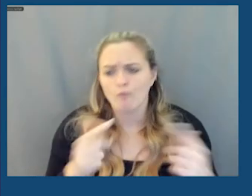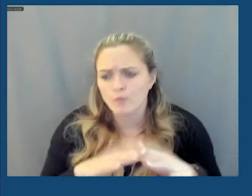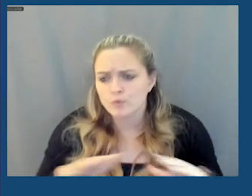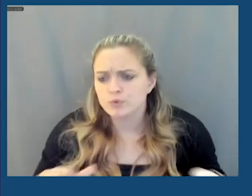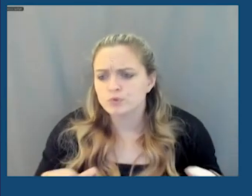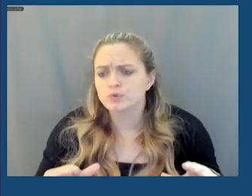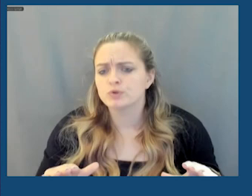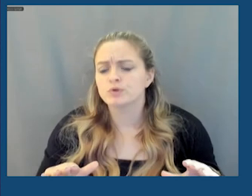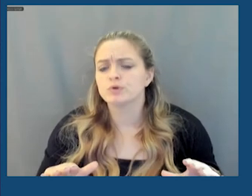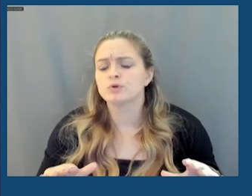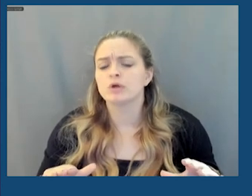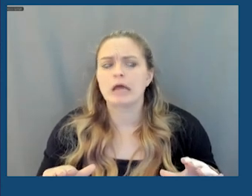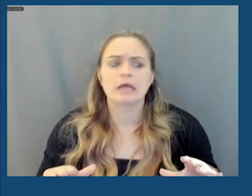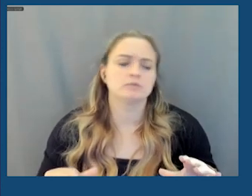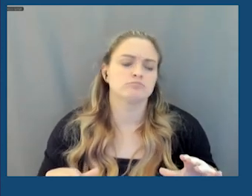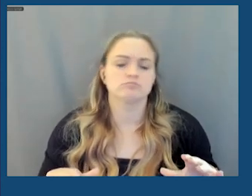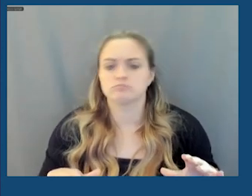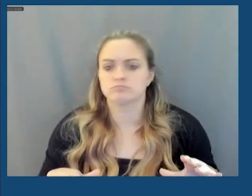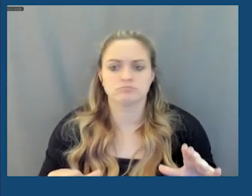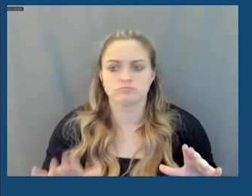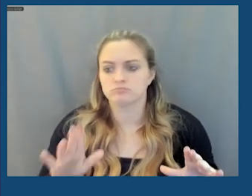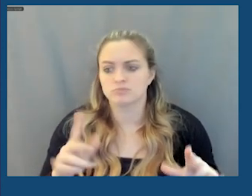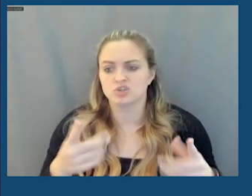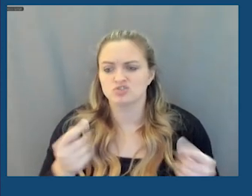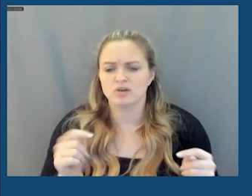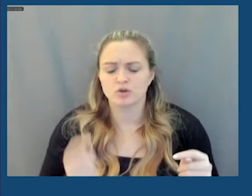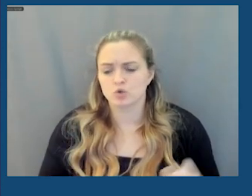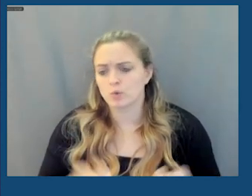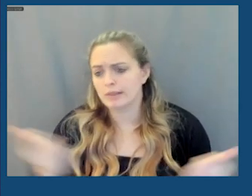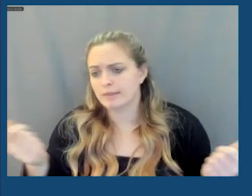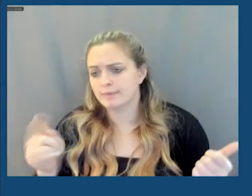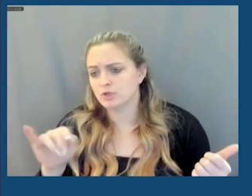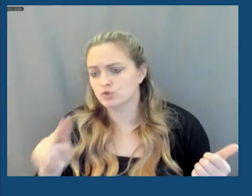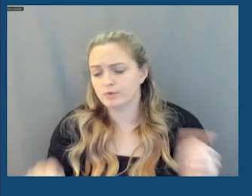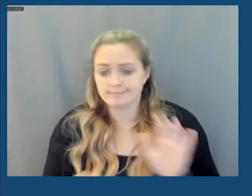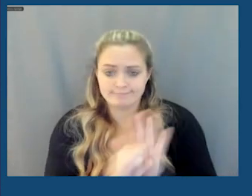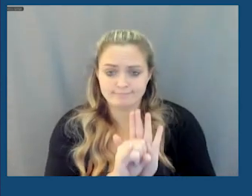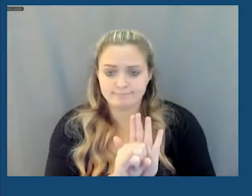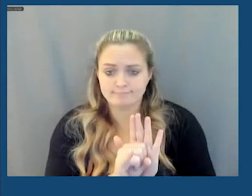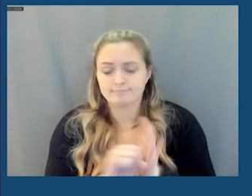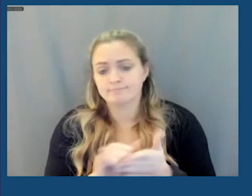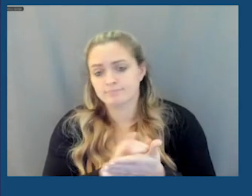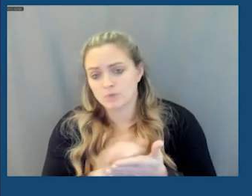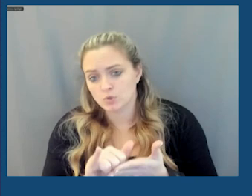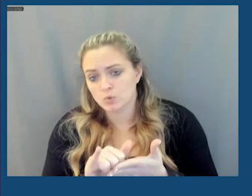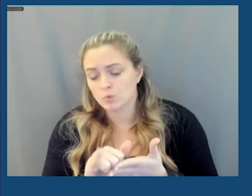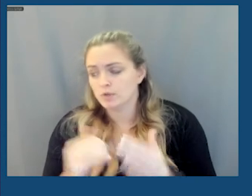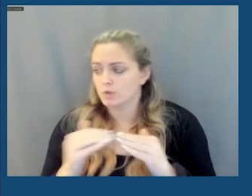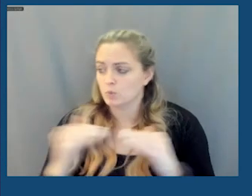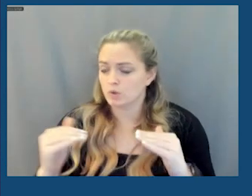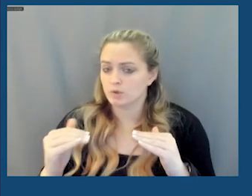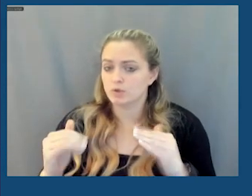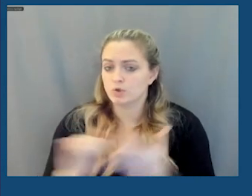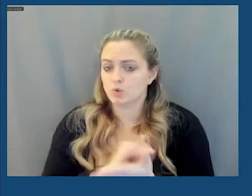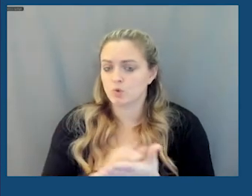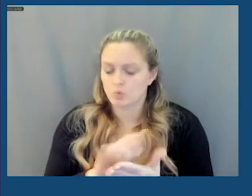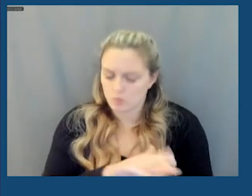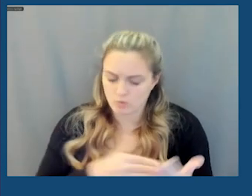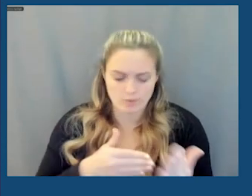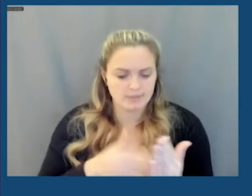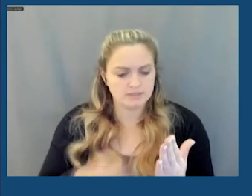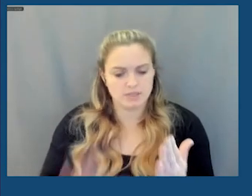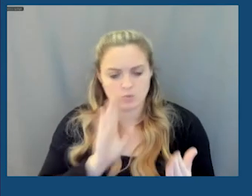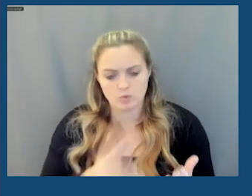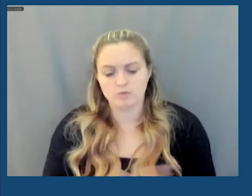the slippery slope of trying to eliminate trans identity. New York and Equality New York will fight against this. We saw